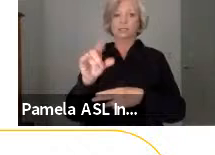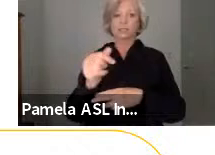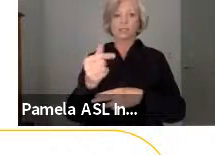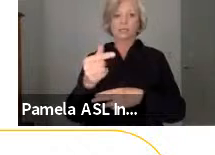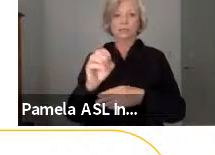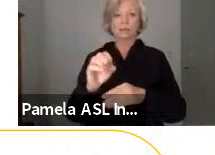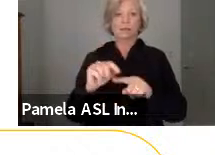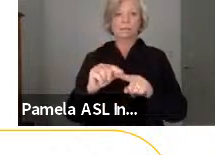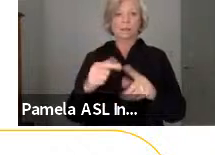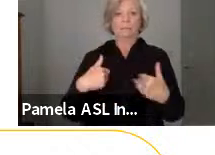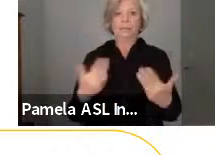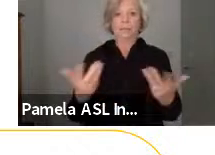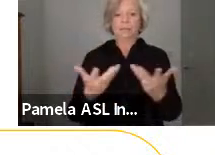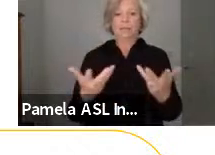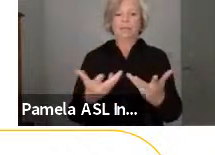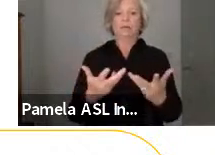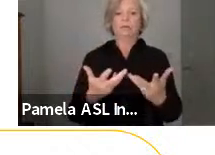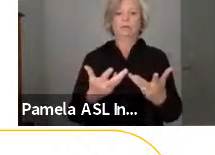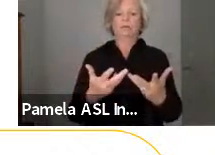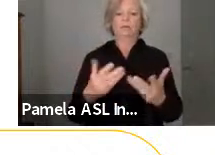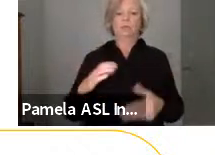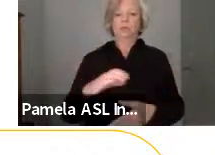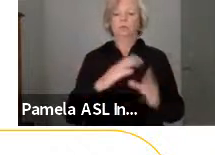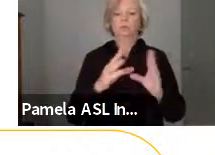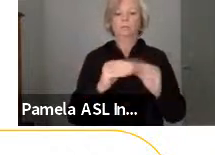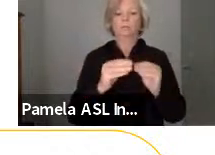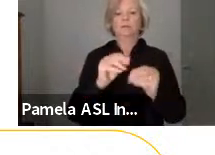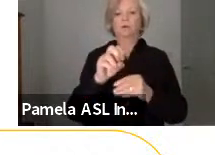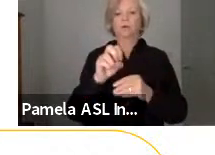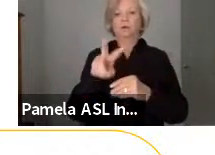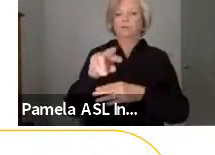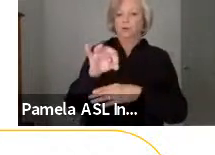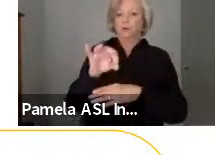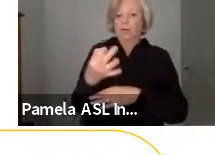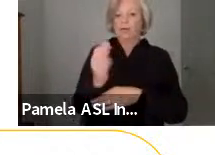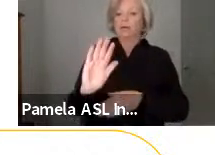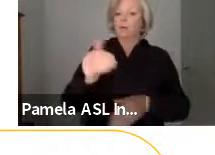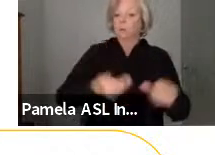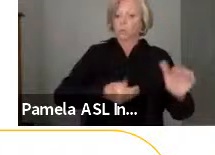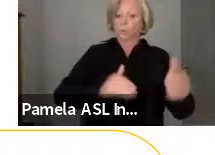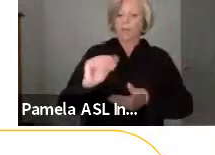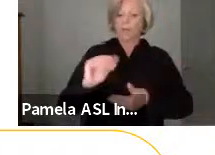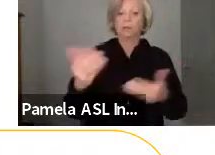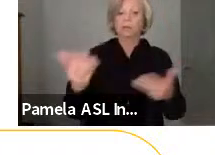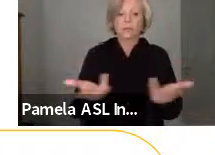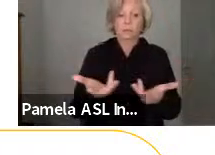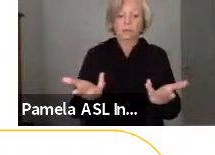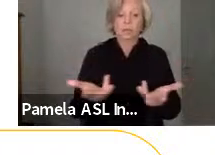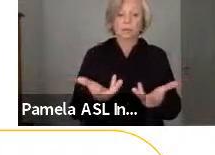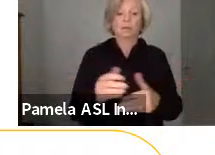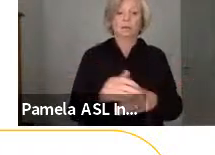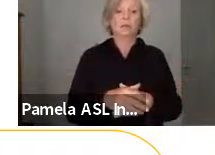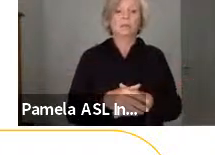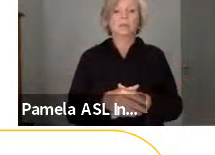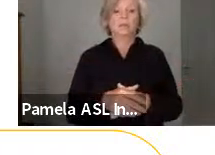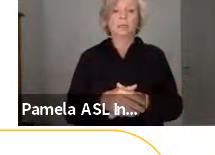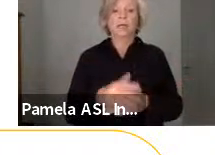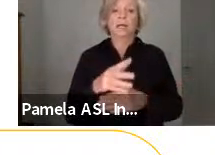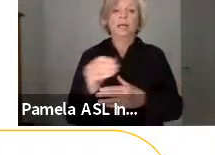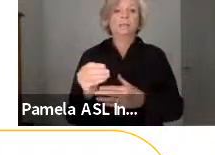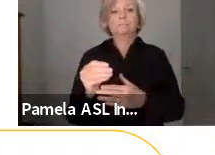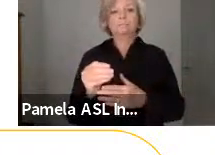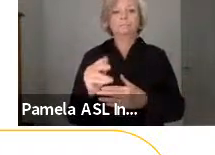for November 9th. I want to welcome everybody to the call on behalf of Nestor Castillo and Kimmy Watkins-Tart,